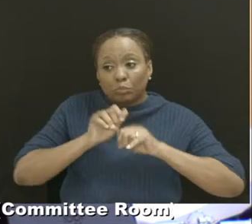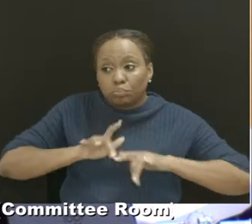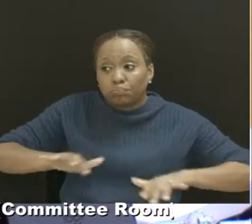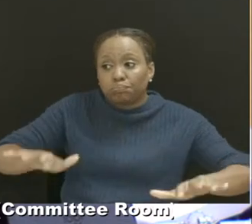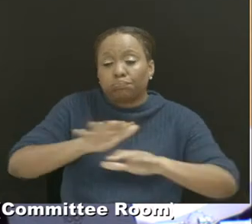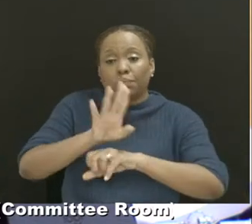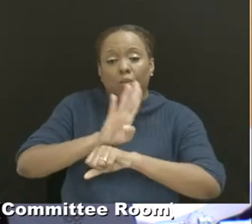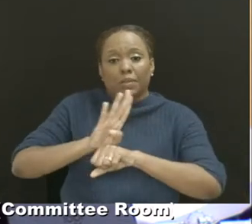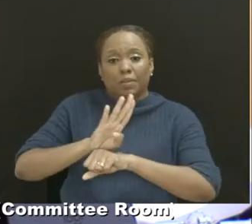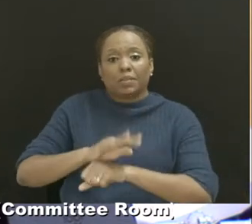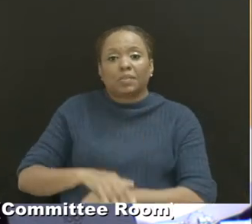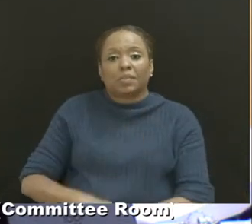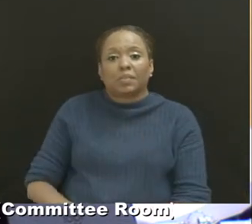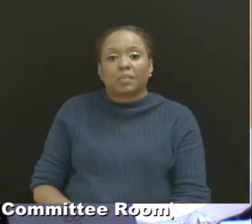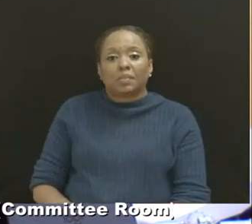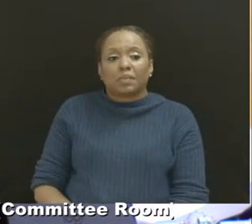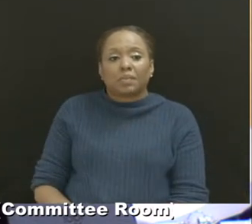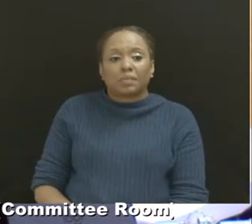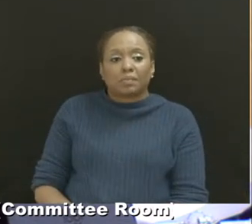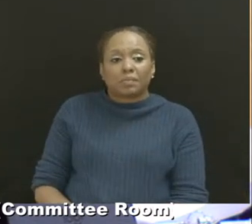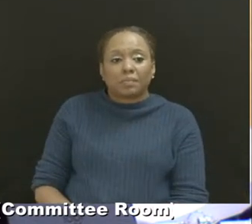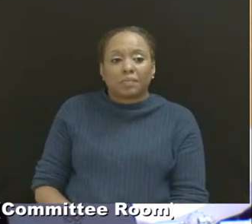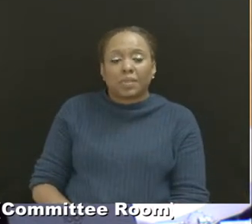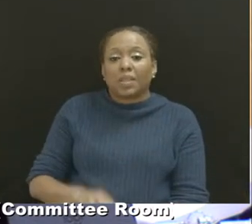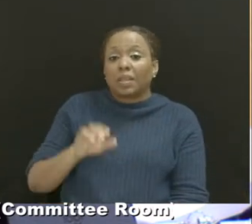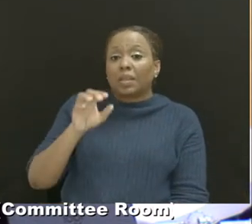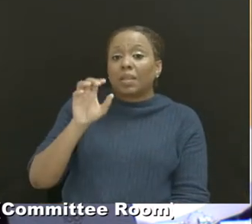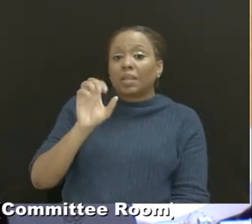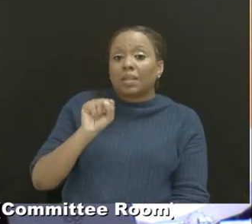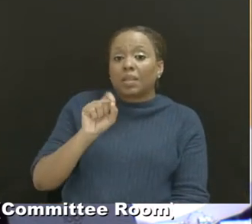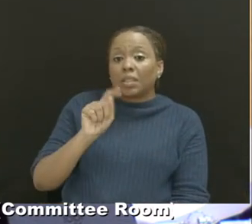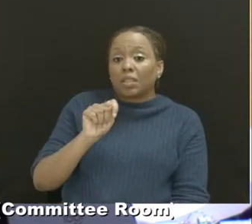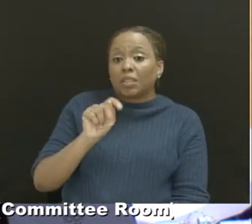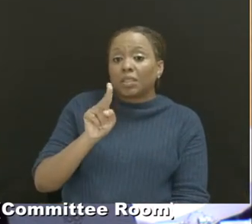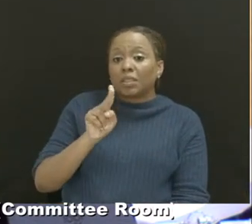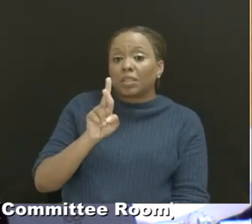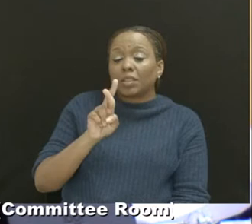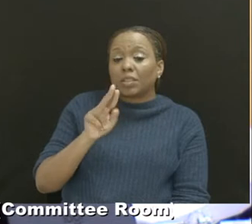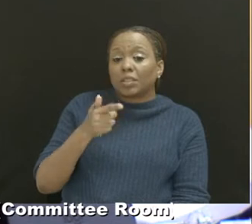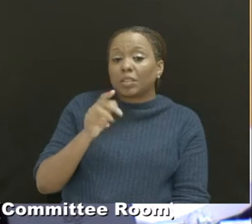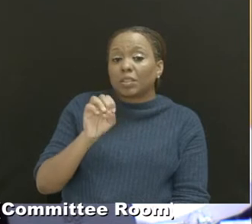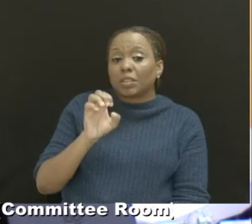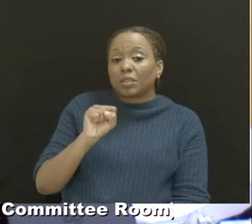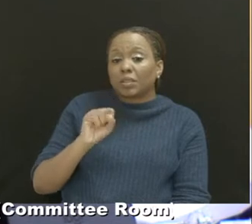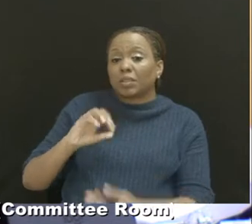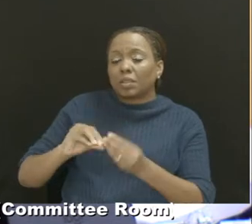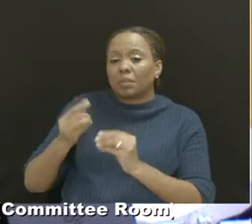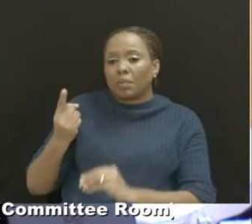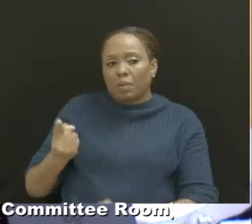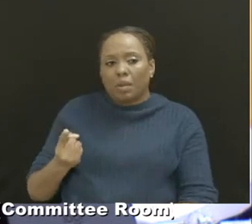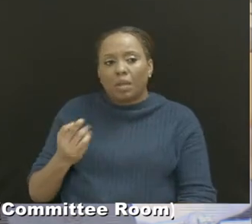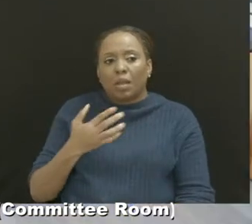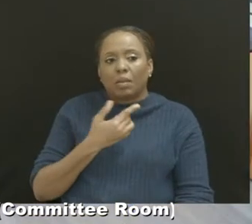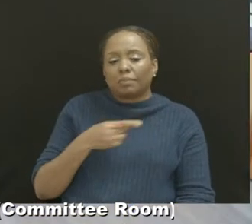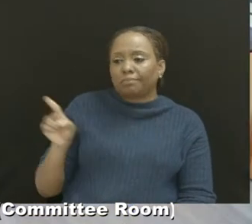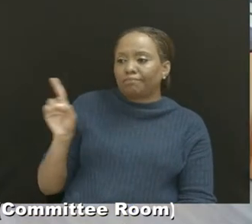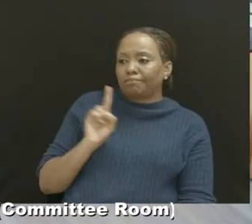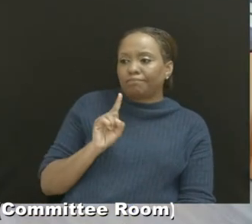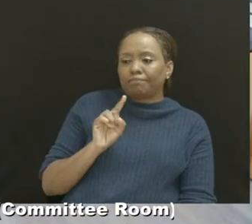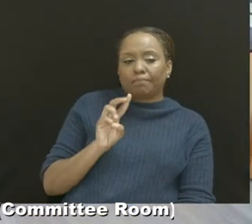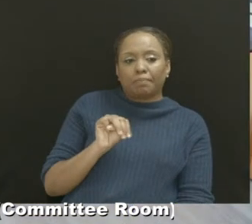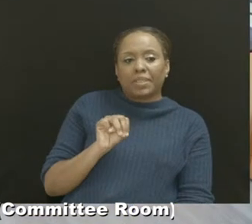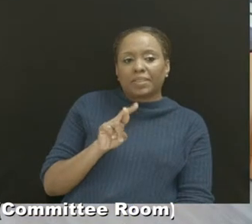Barbados. The issue of the plans and the development of Sturgis, I will let Mr. Devenish speak to those plans.